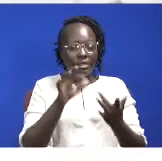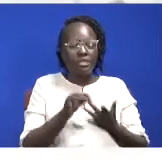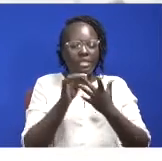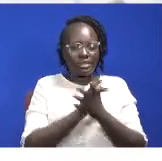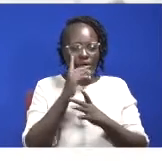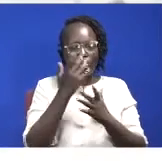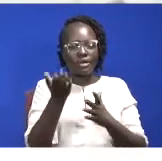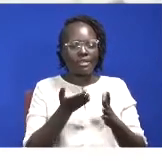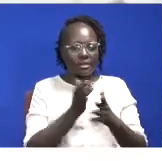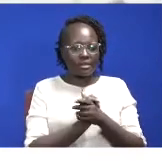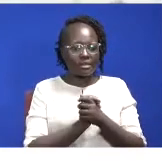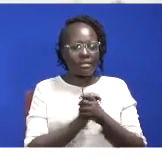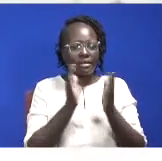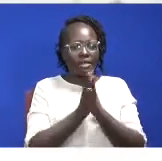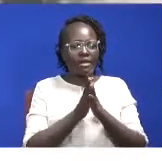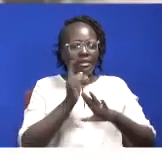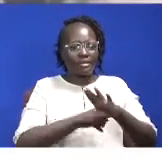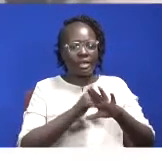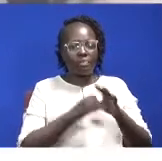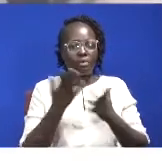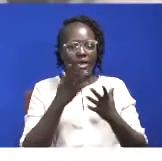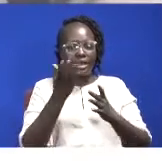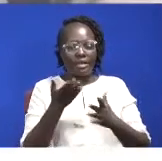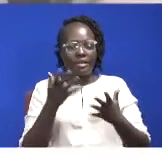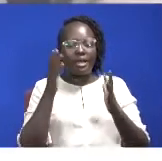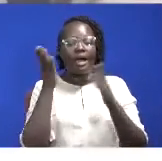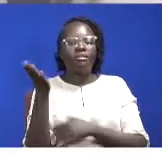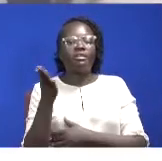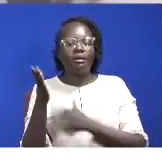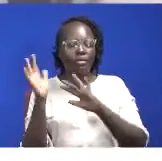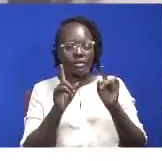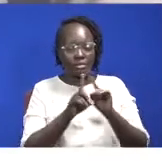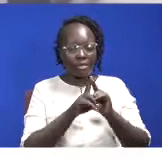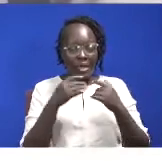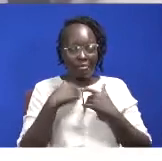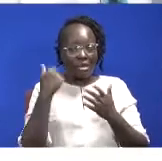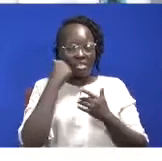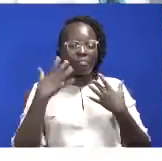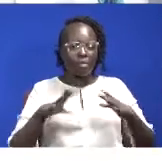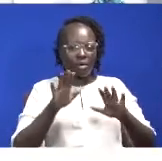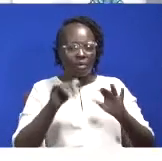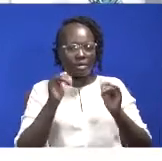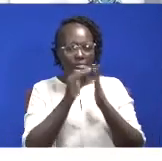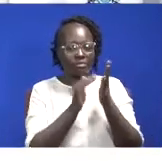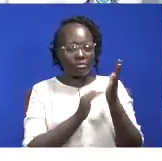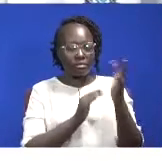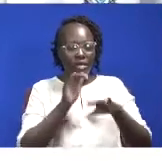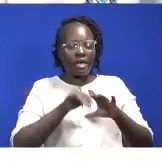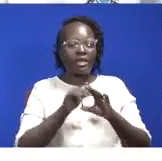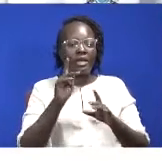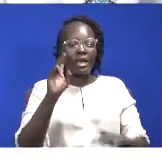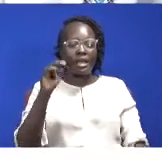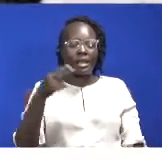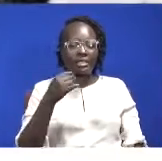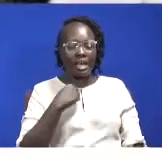specialists who were needed at the time when they were needed. As such, there are several patients on the waiting list since KNH attends to 3